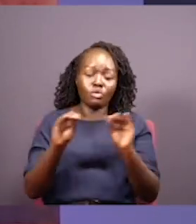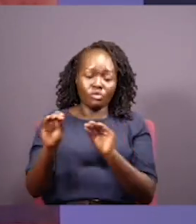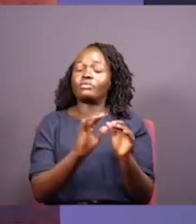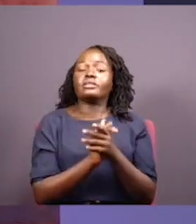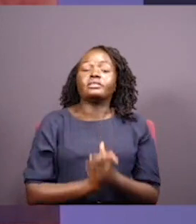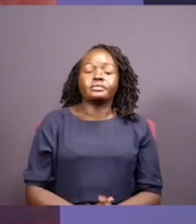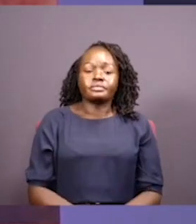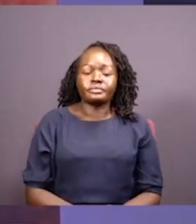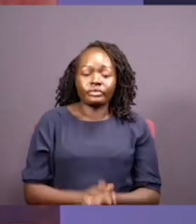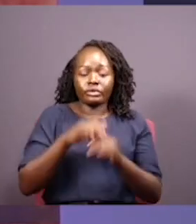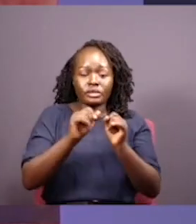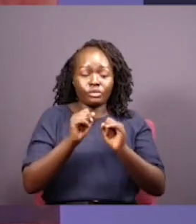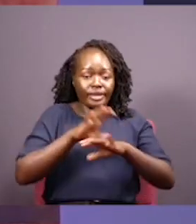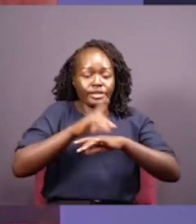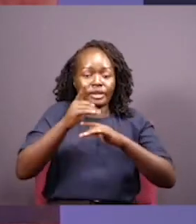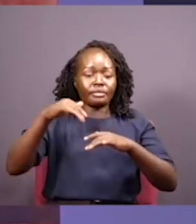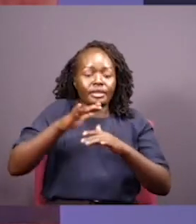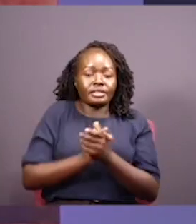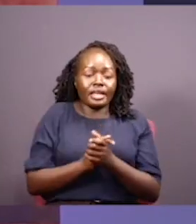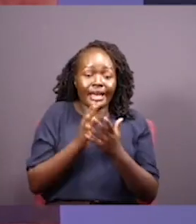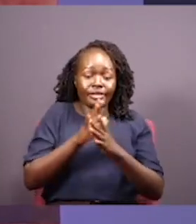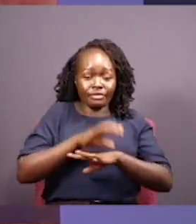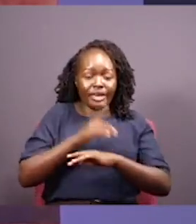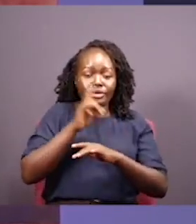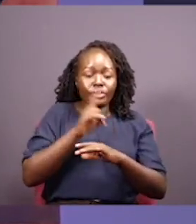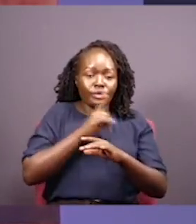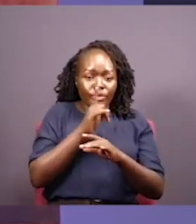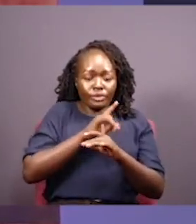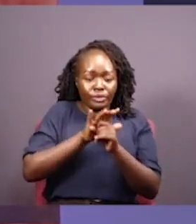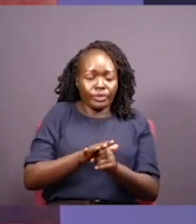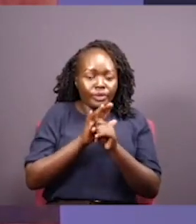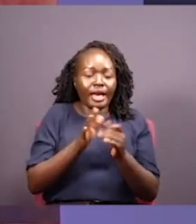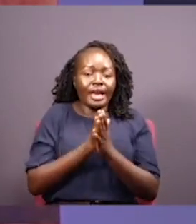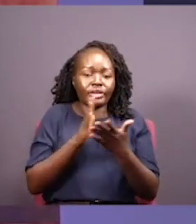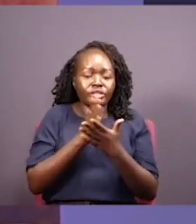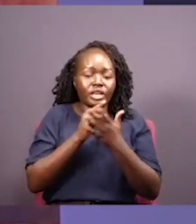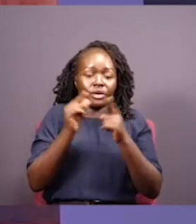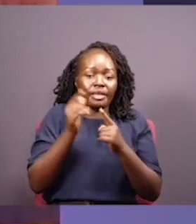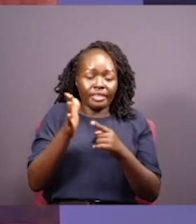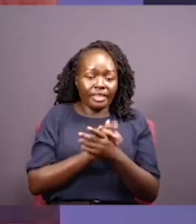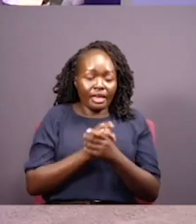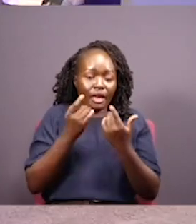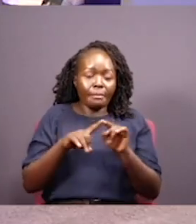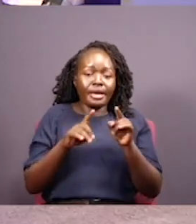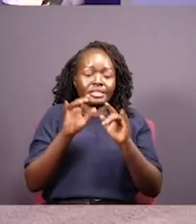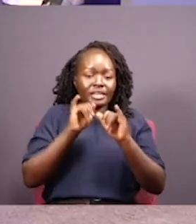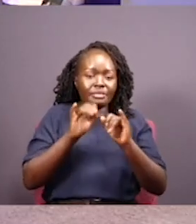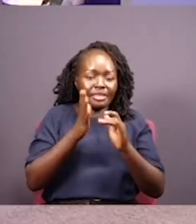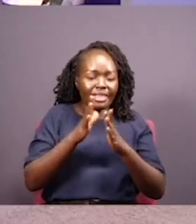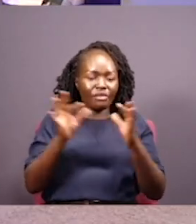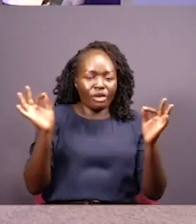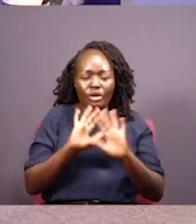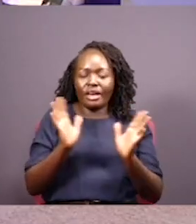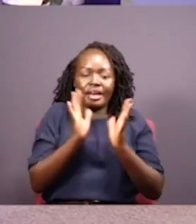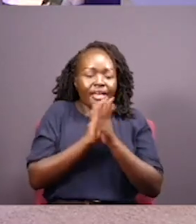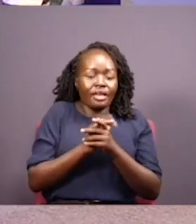may get to one place and you find hostility and you share the message there, but don't remain there forever. Once you've